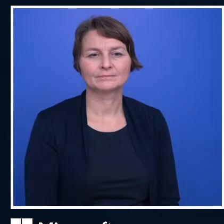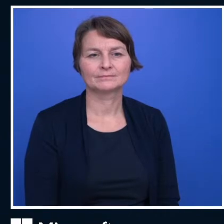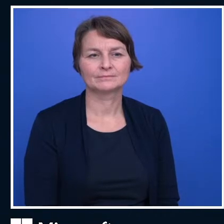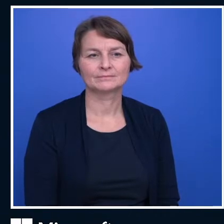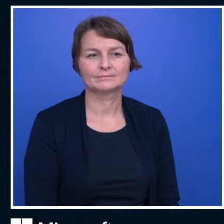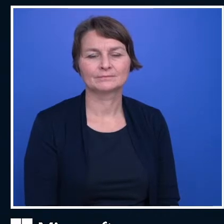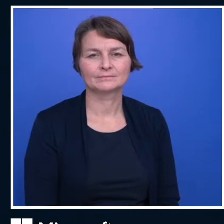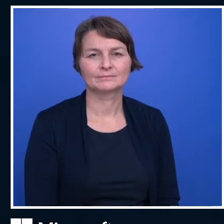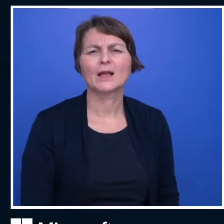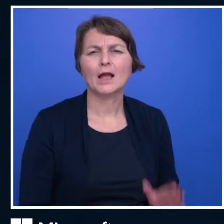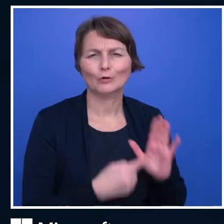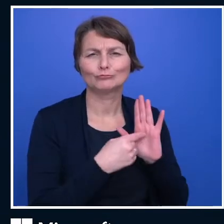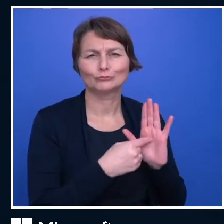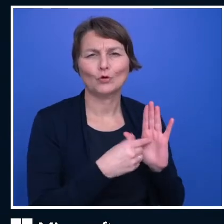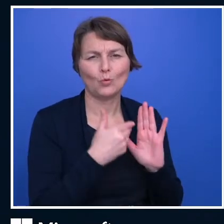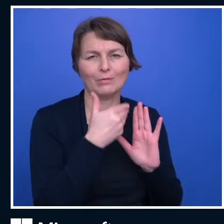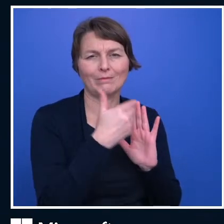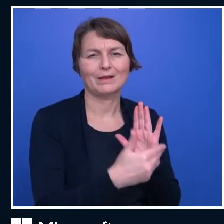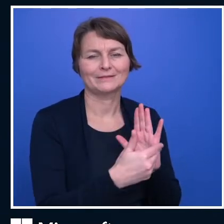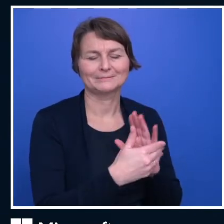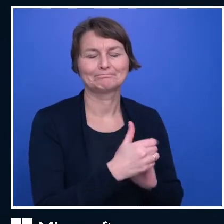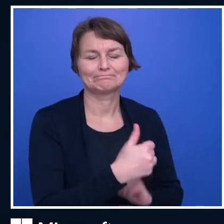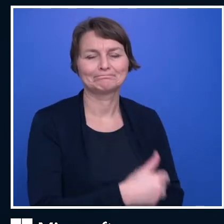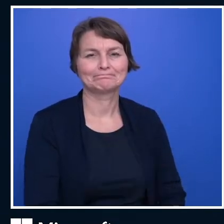final result. I think that would be good.